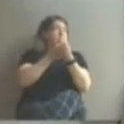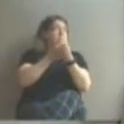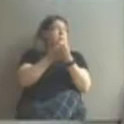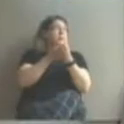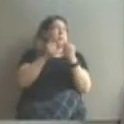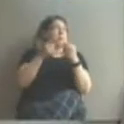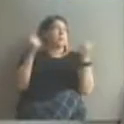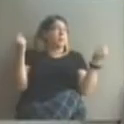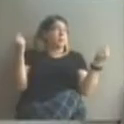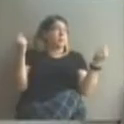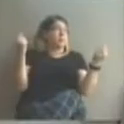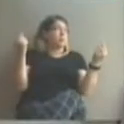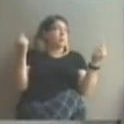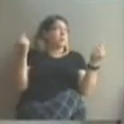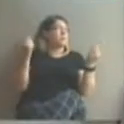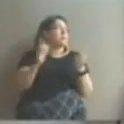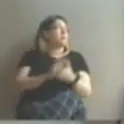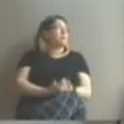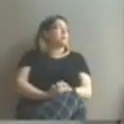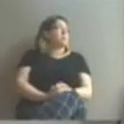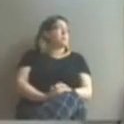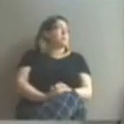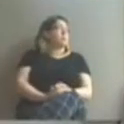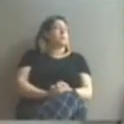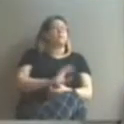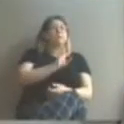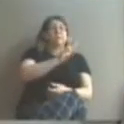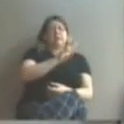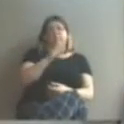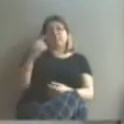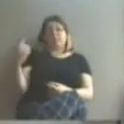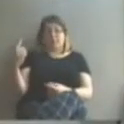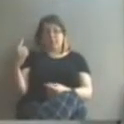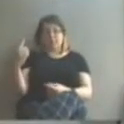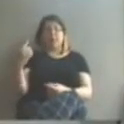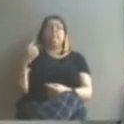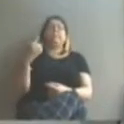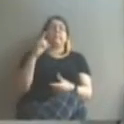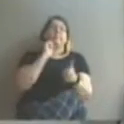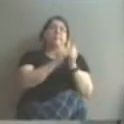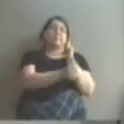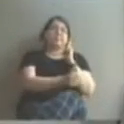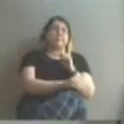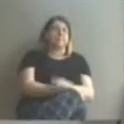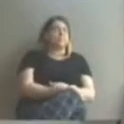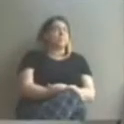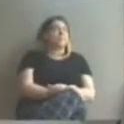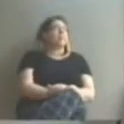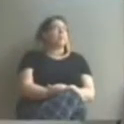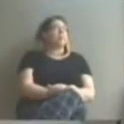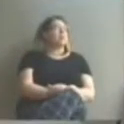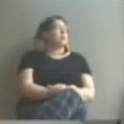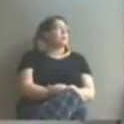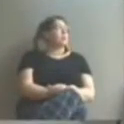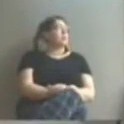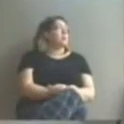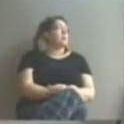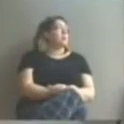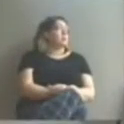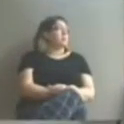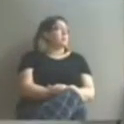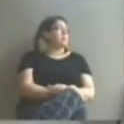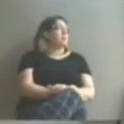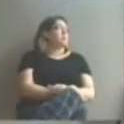All opposed? All right, it's 6-1. Motion passes. All right, so at this time we are going to move on